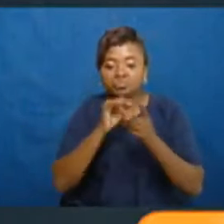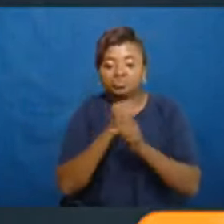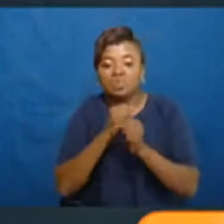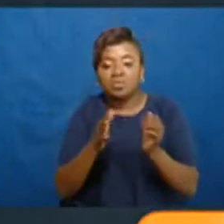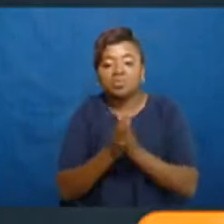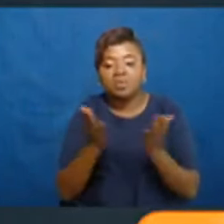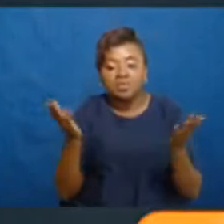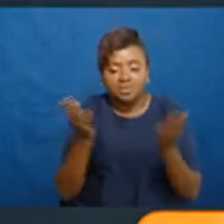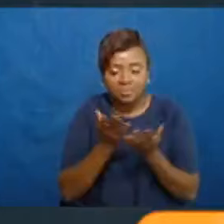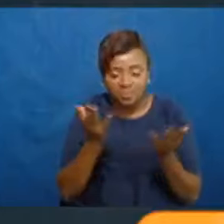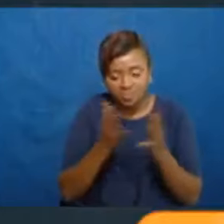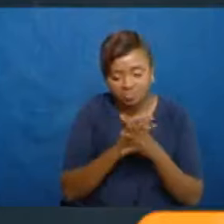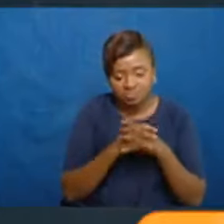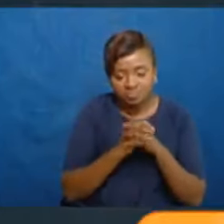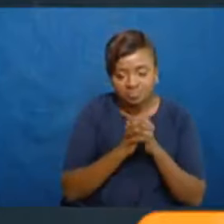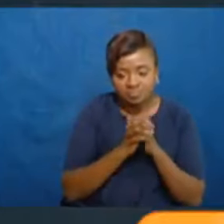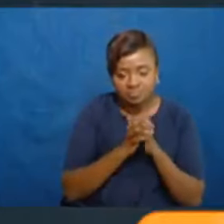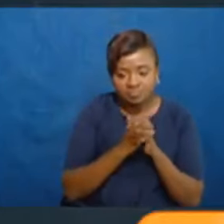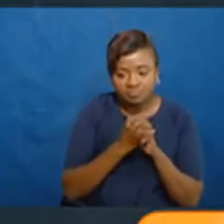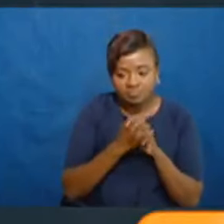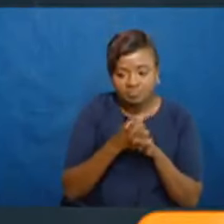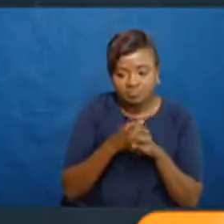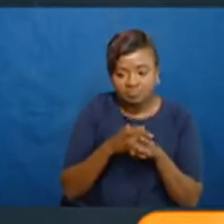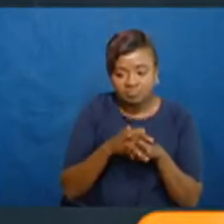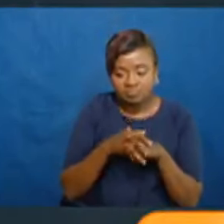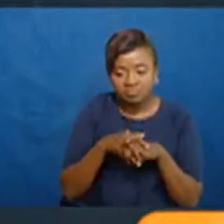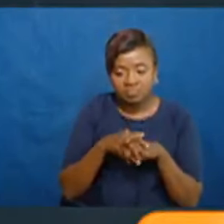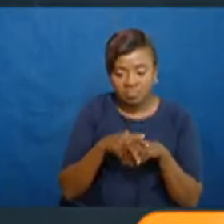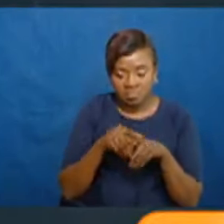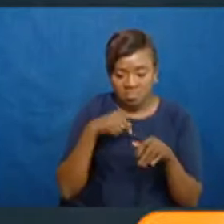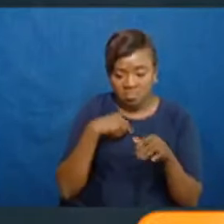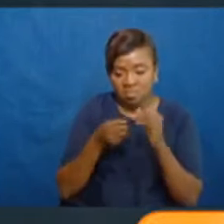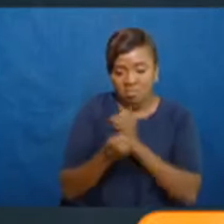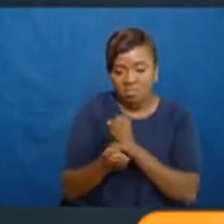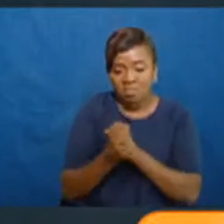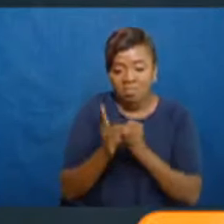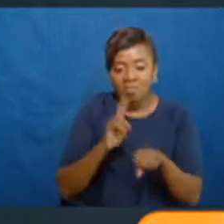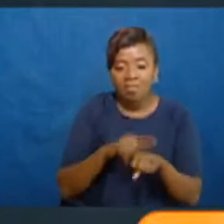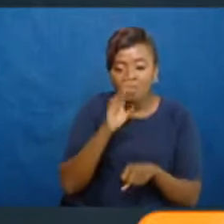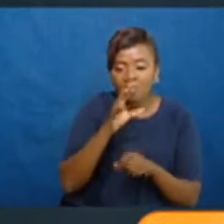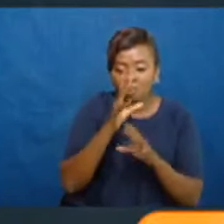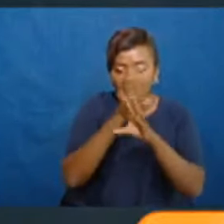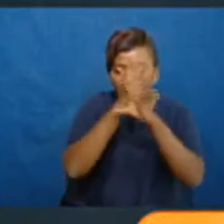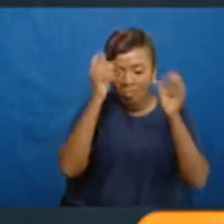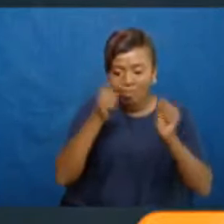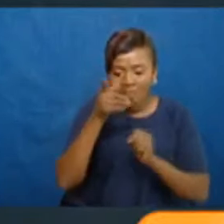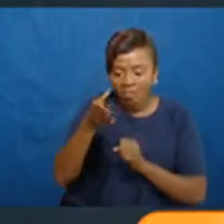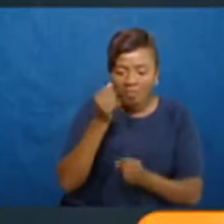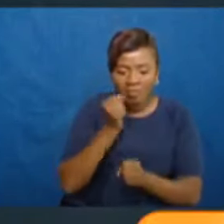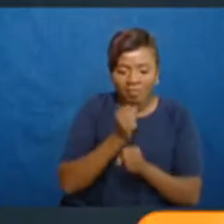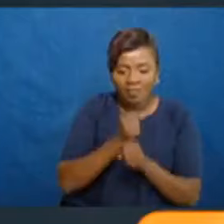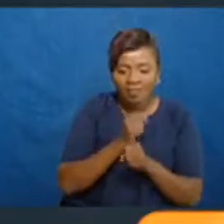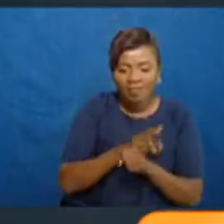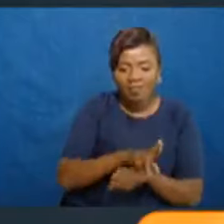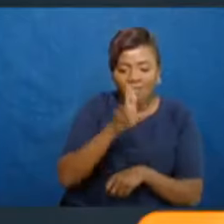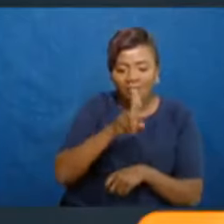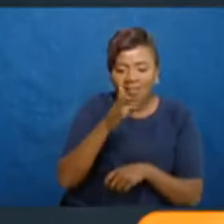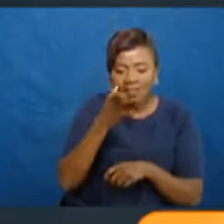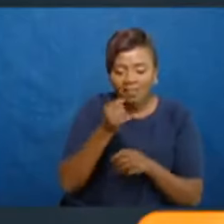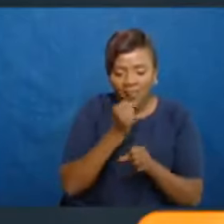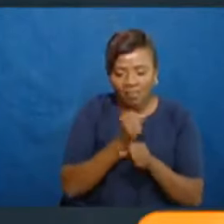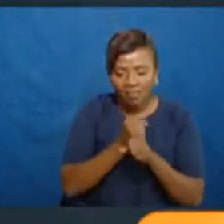you just want to quickly illustrate that, when the immediate former president was in office, Uhuru Kenyatta, he